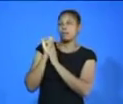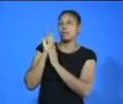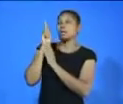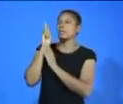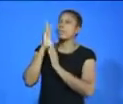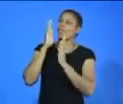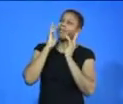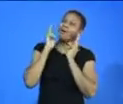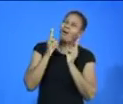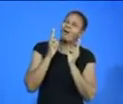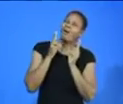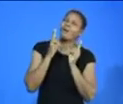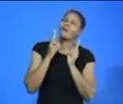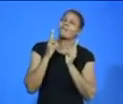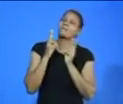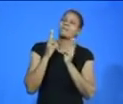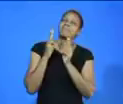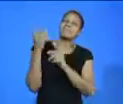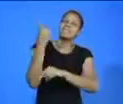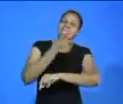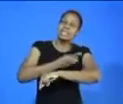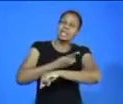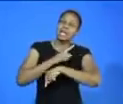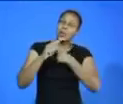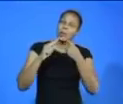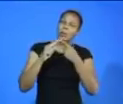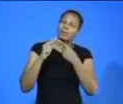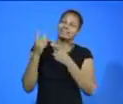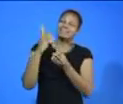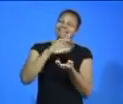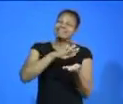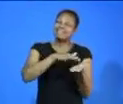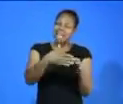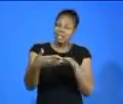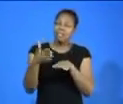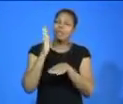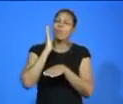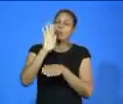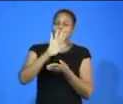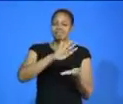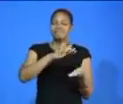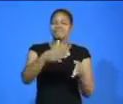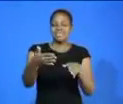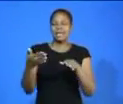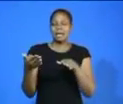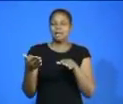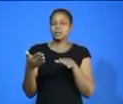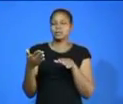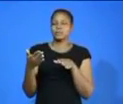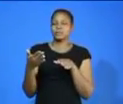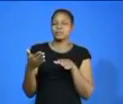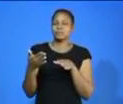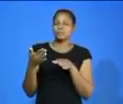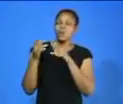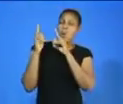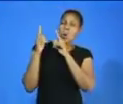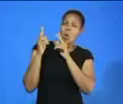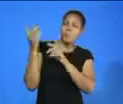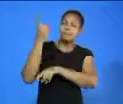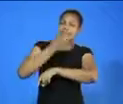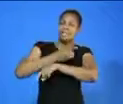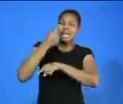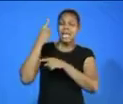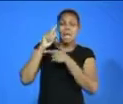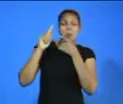day when death itself shall die. Hasten the day, Lord, when the everlasting gospel